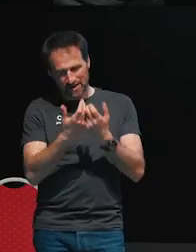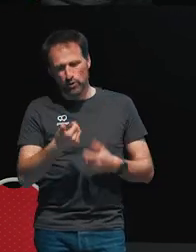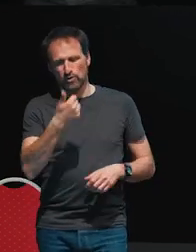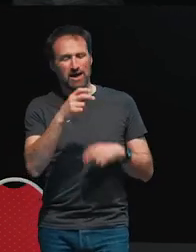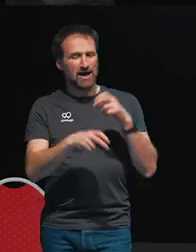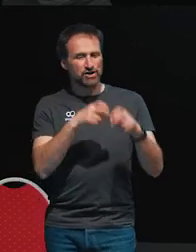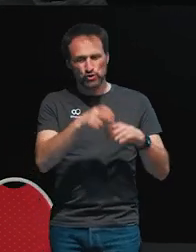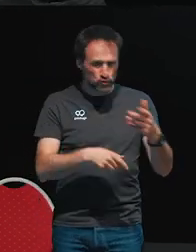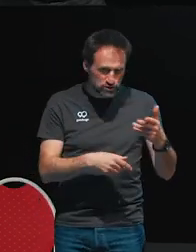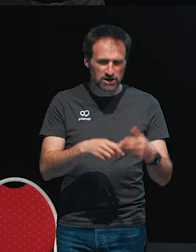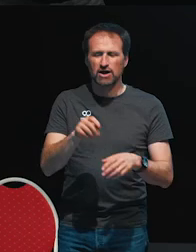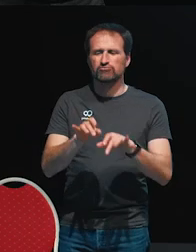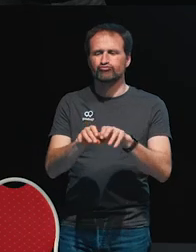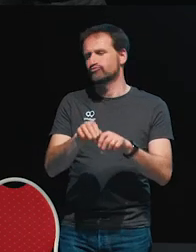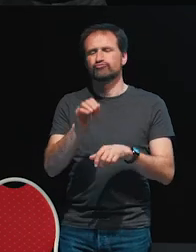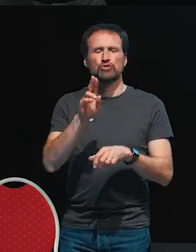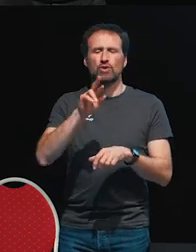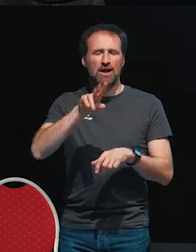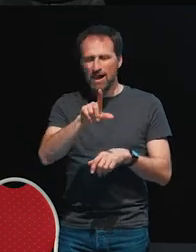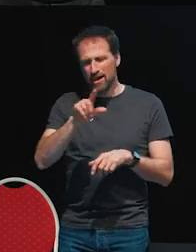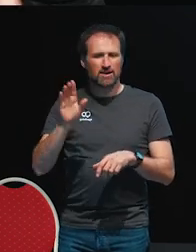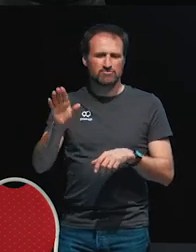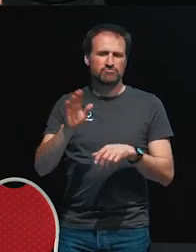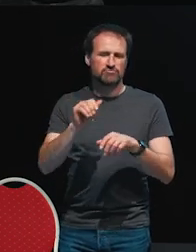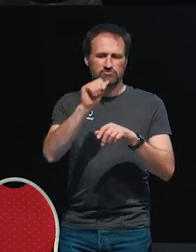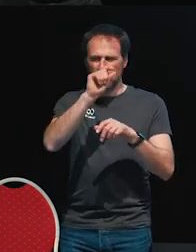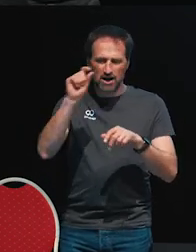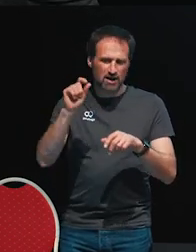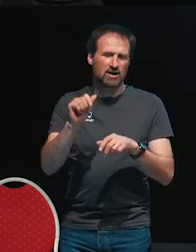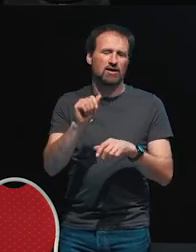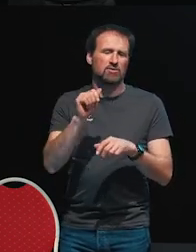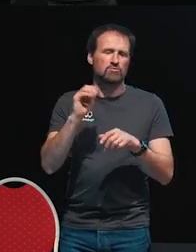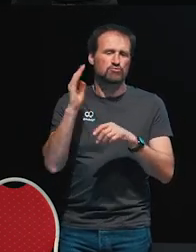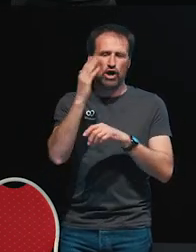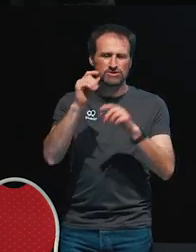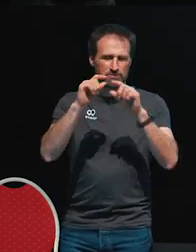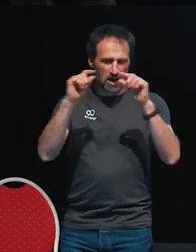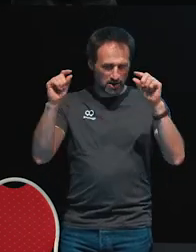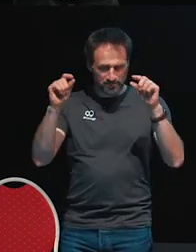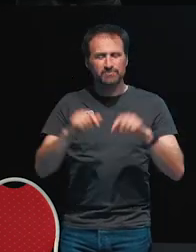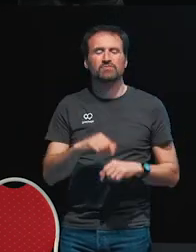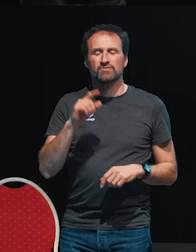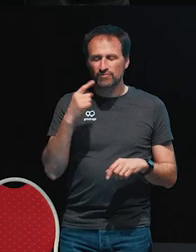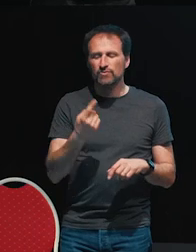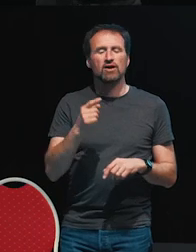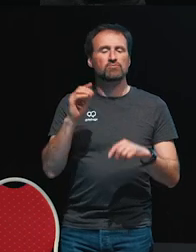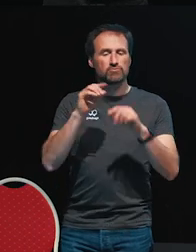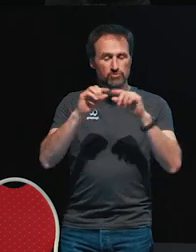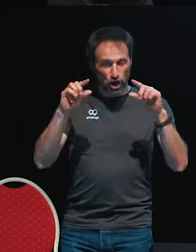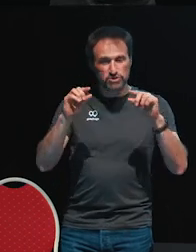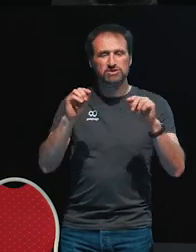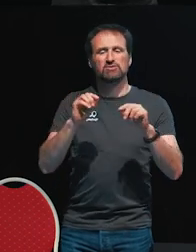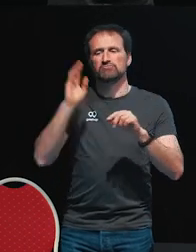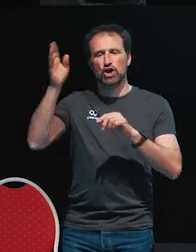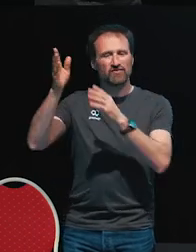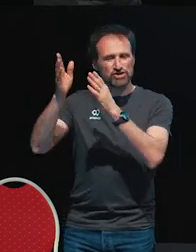in your URL of your app or your service in the browser bar. And the browser does a request to the server. The server is going to generate a page and send